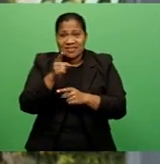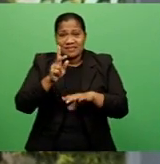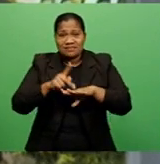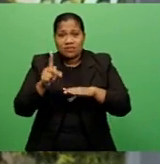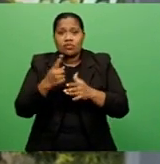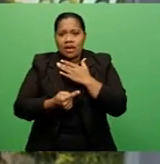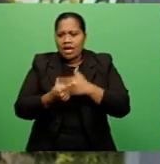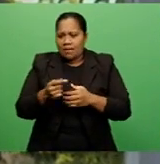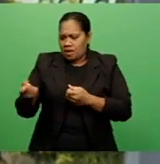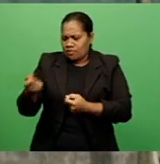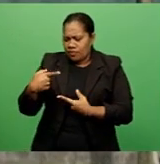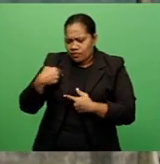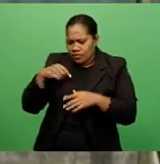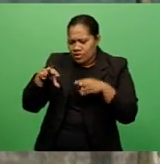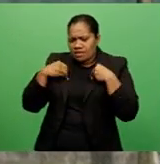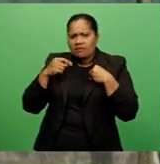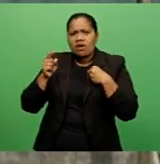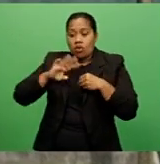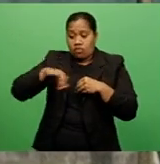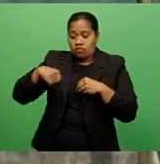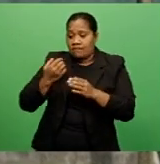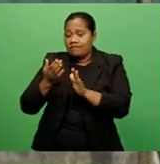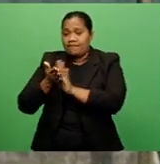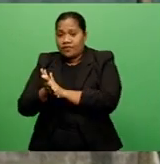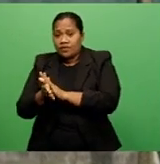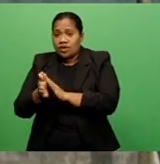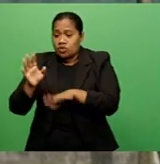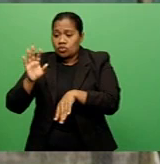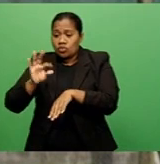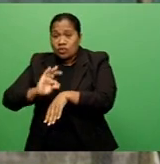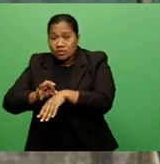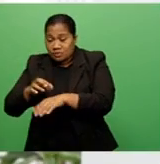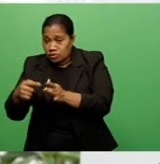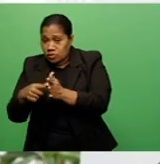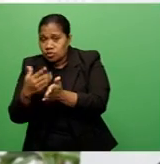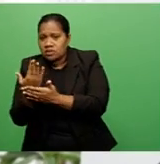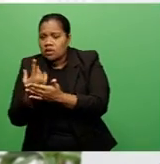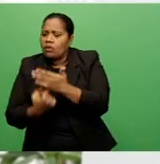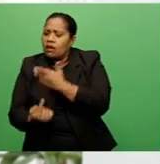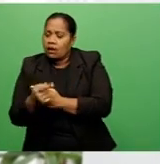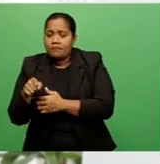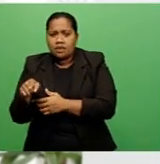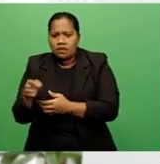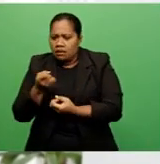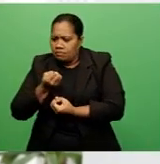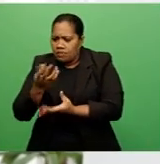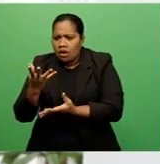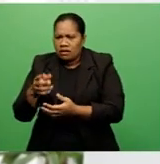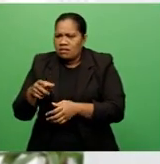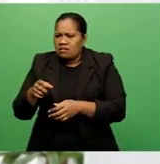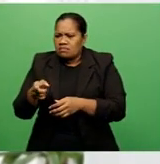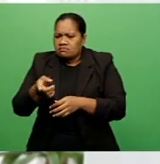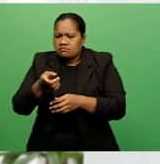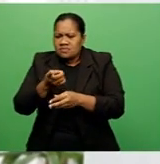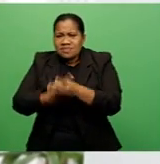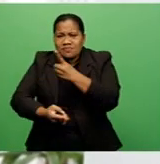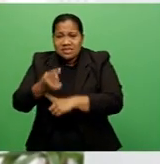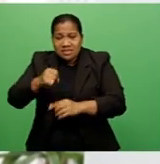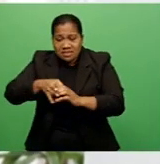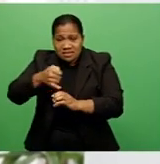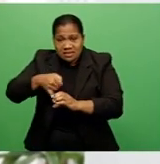went to Natambua Health Center on Tuesday and was told that basic diabetes